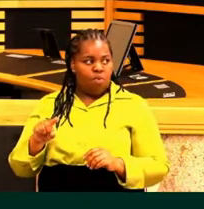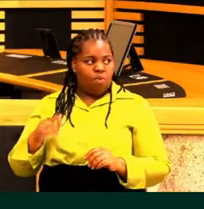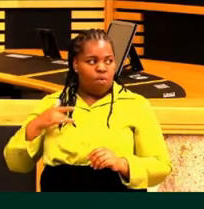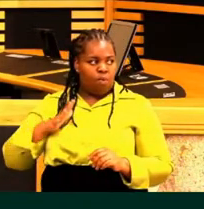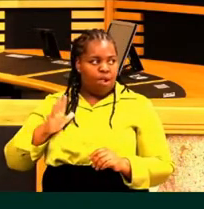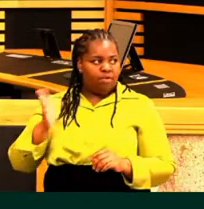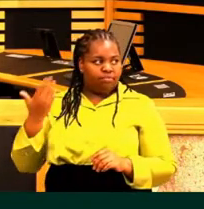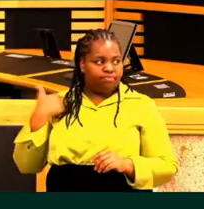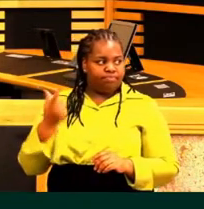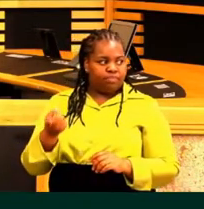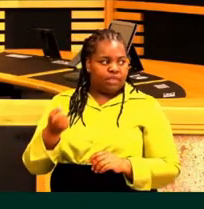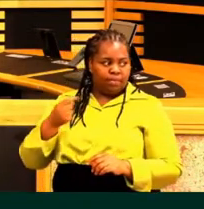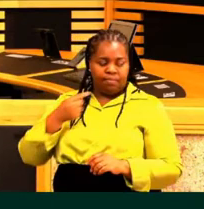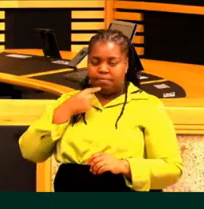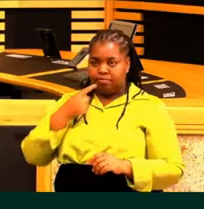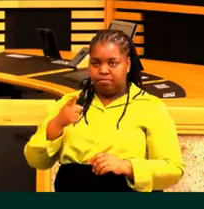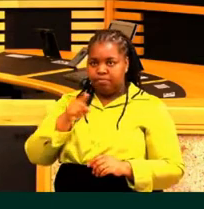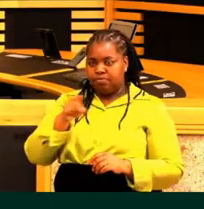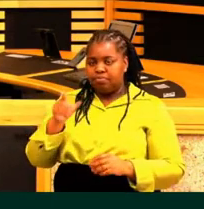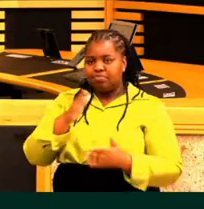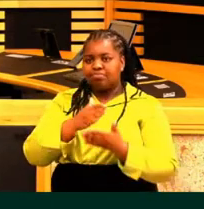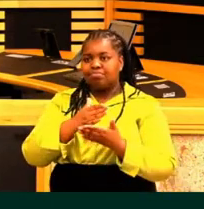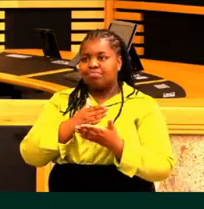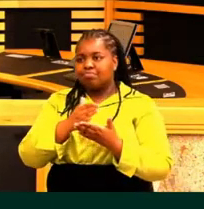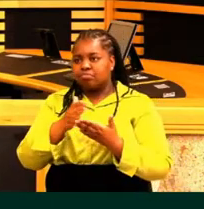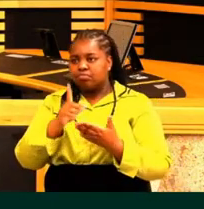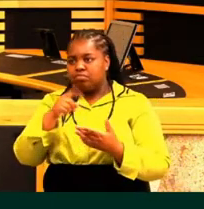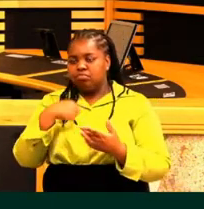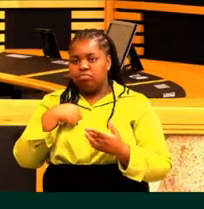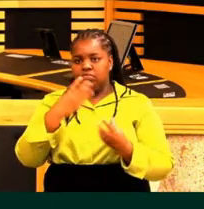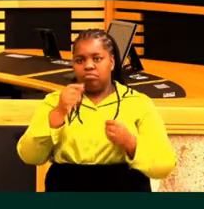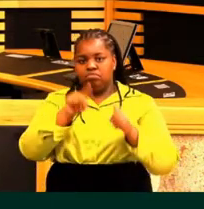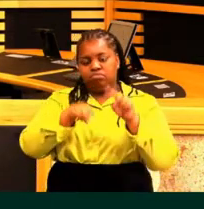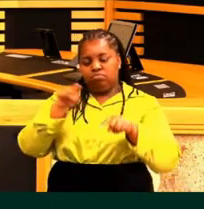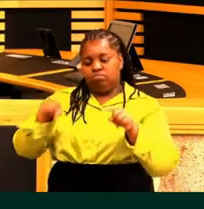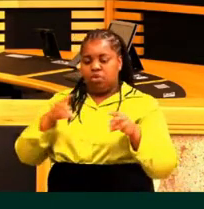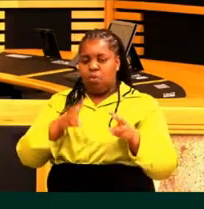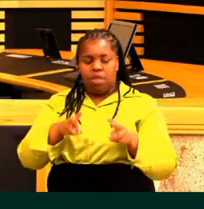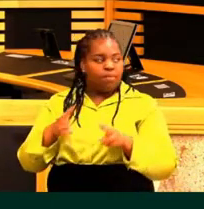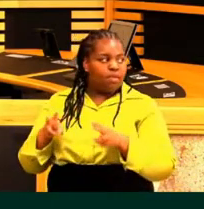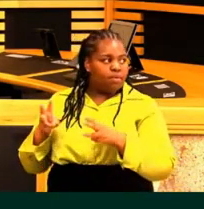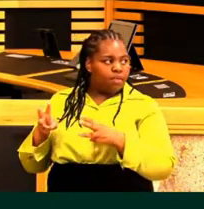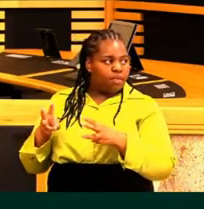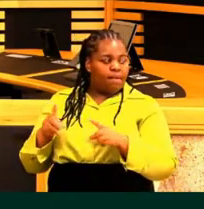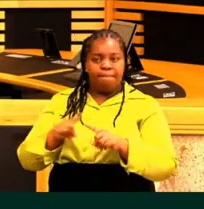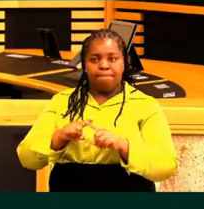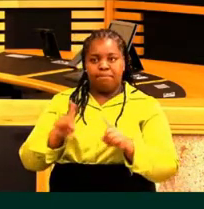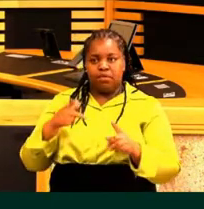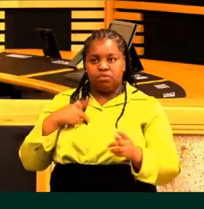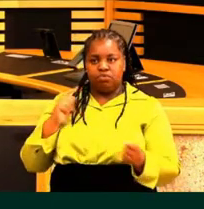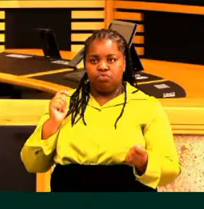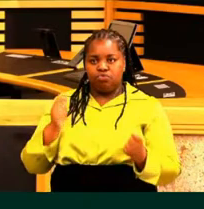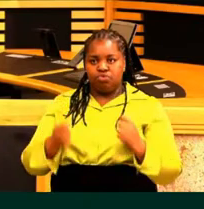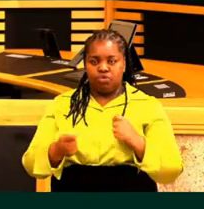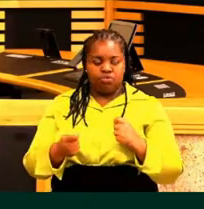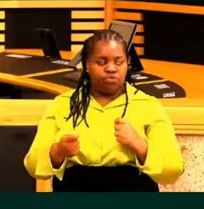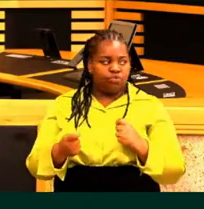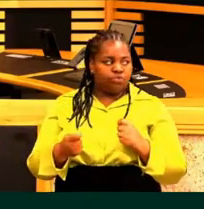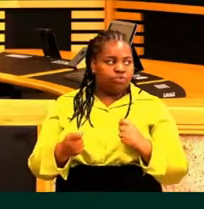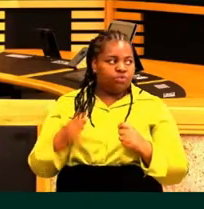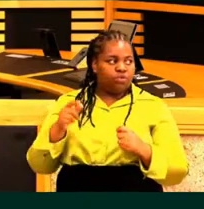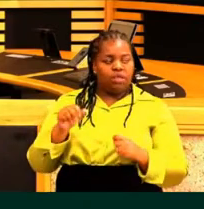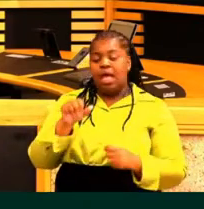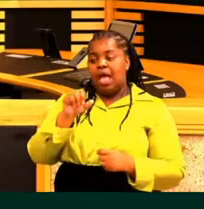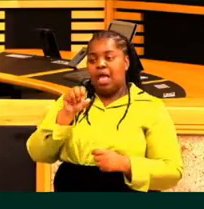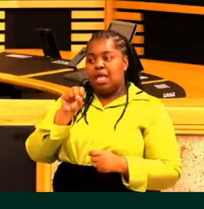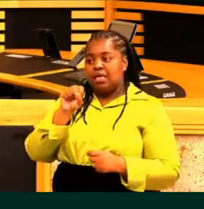claimed philosophers have either interpreted the world in various ways the point however is to change it is